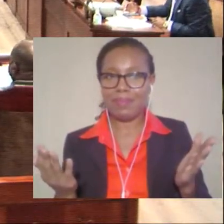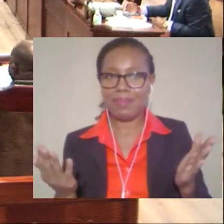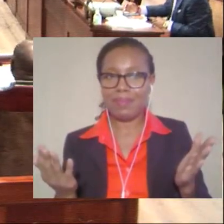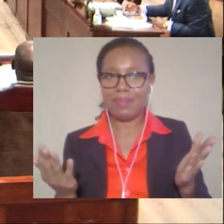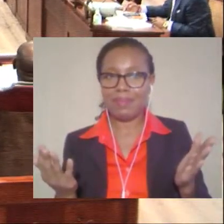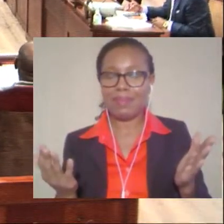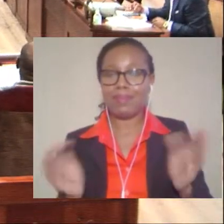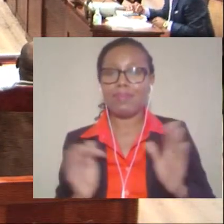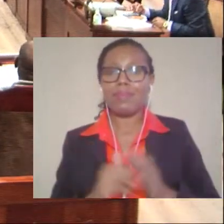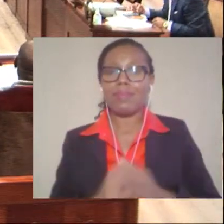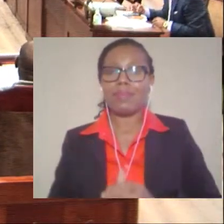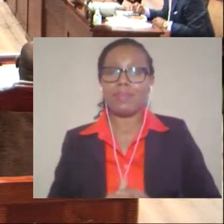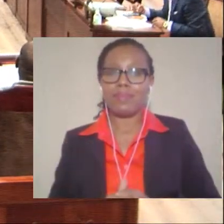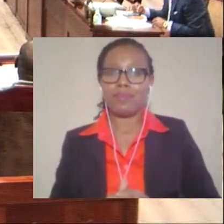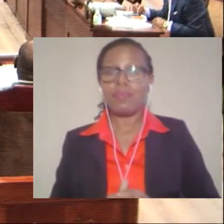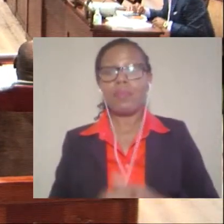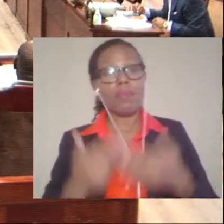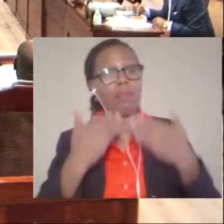Thank you, sir.